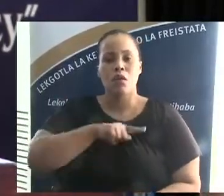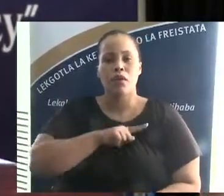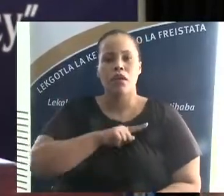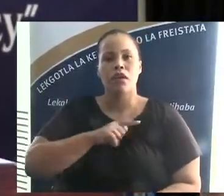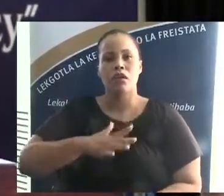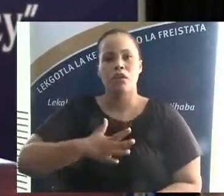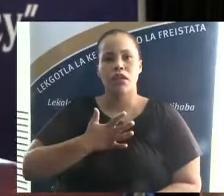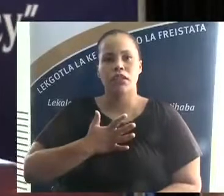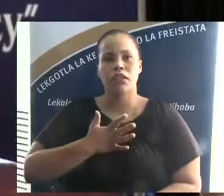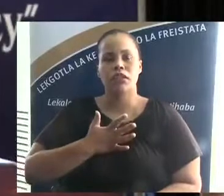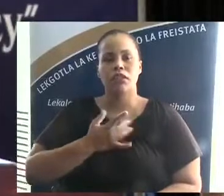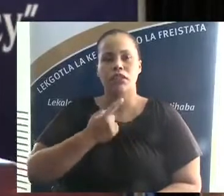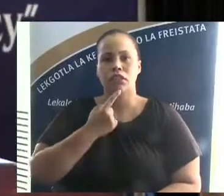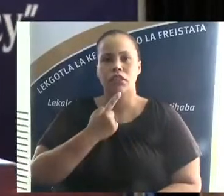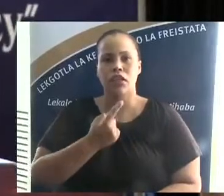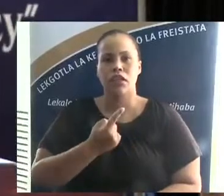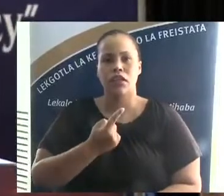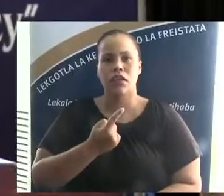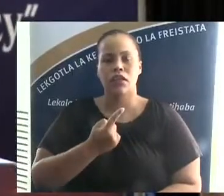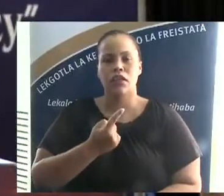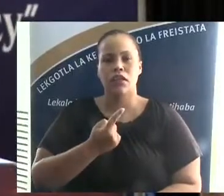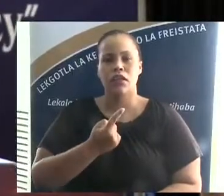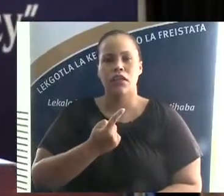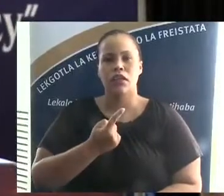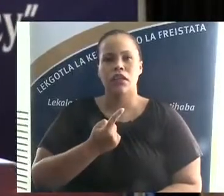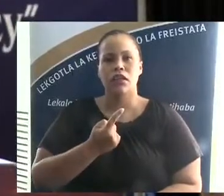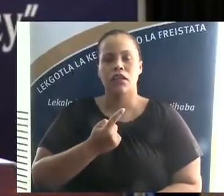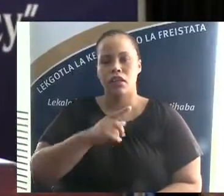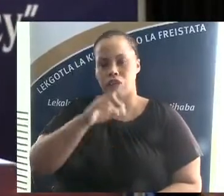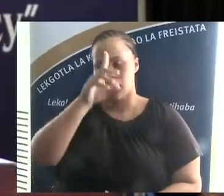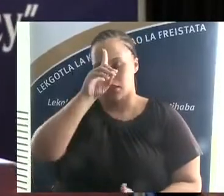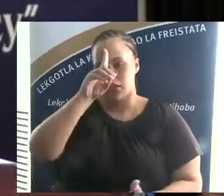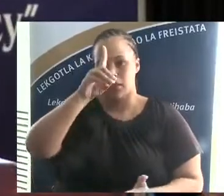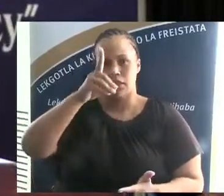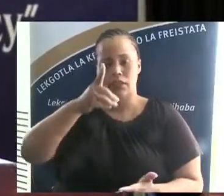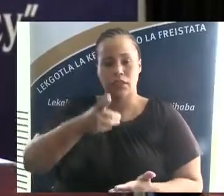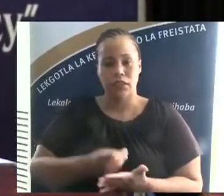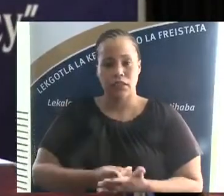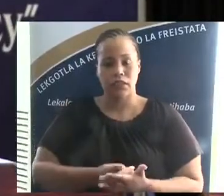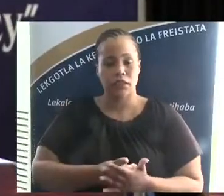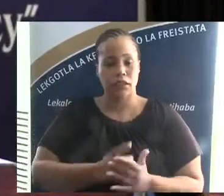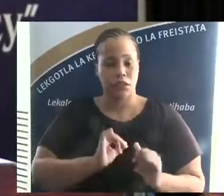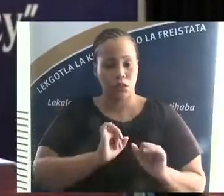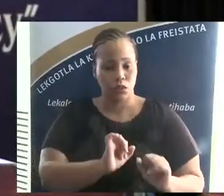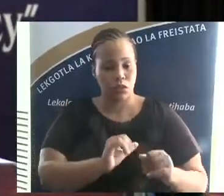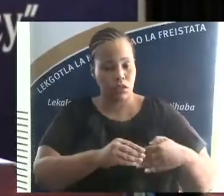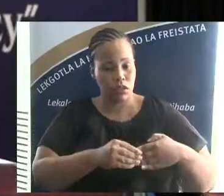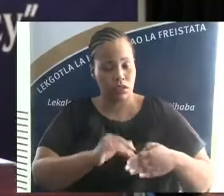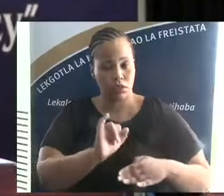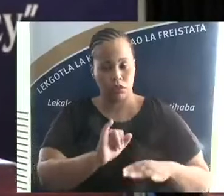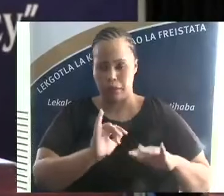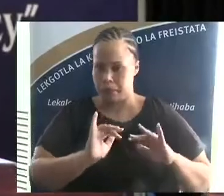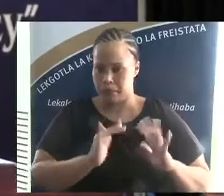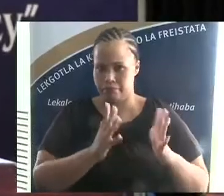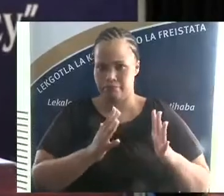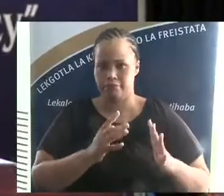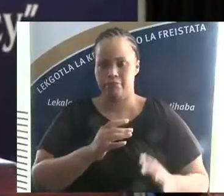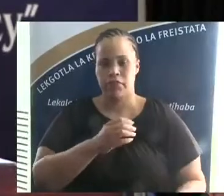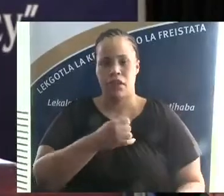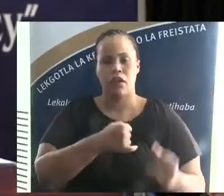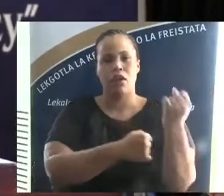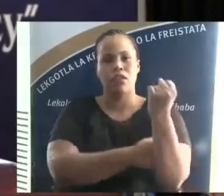would like to appreciate your visionary, your decisive and diligent leadership. The Office of the Premier